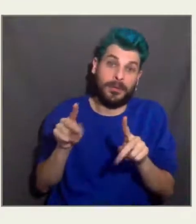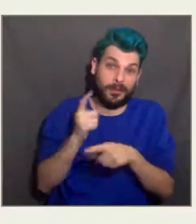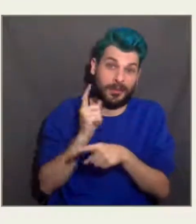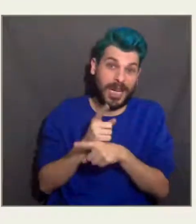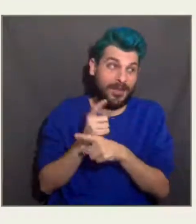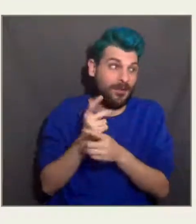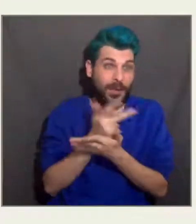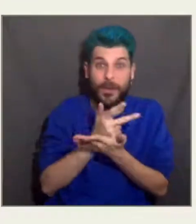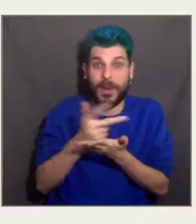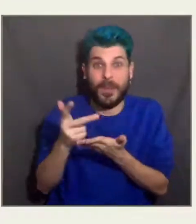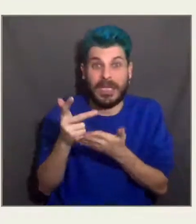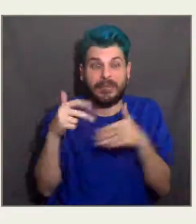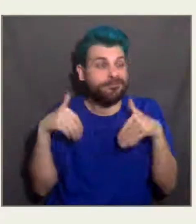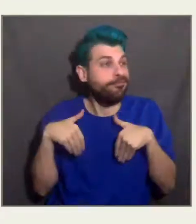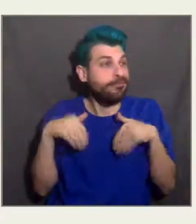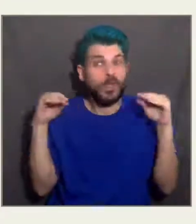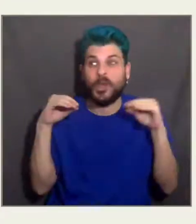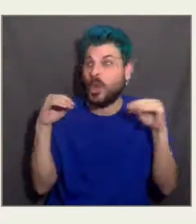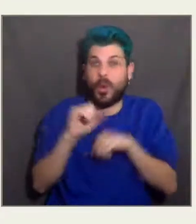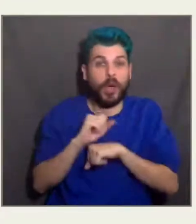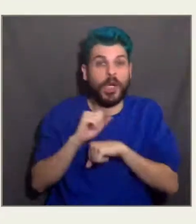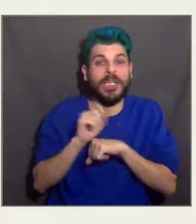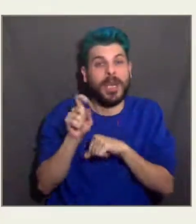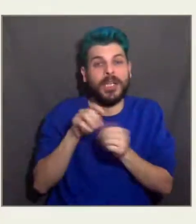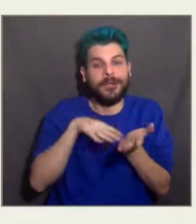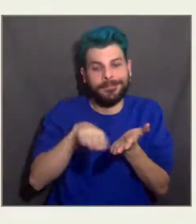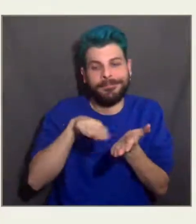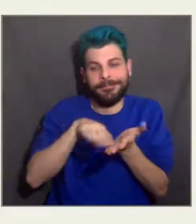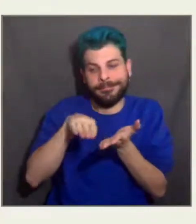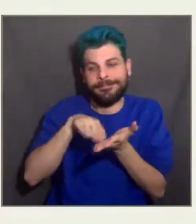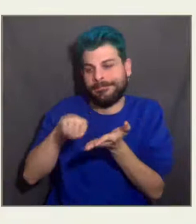anything. We have slowly come back.